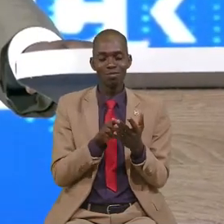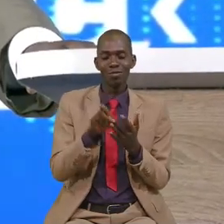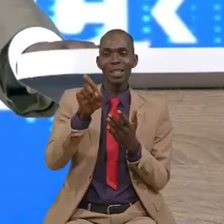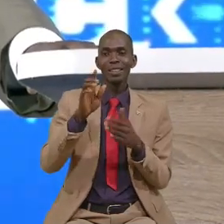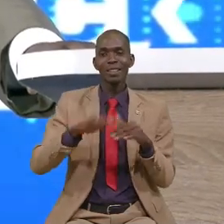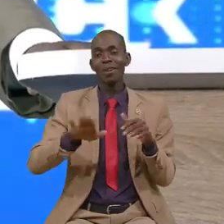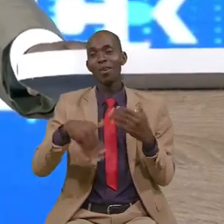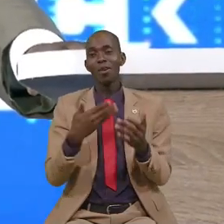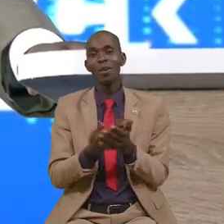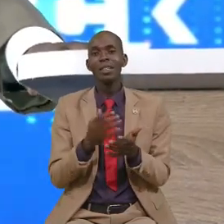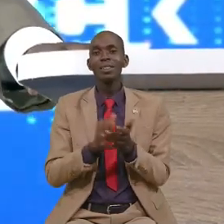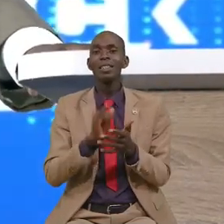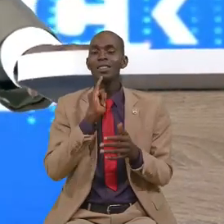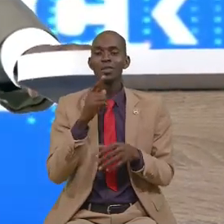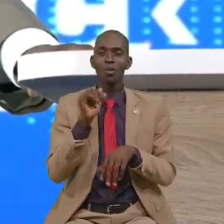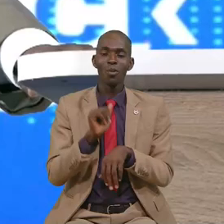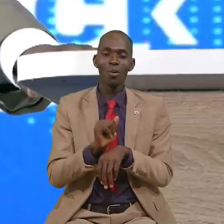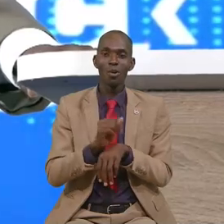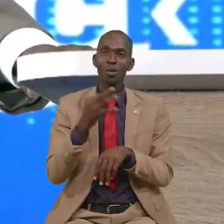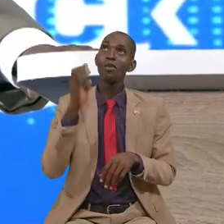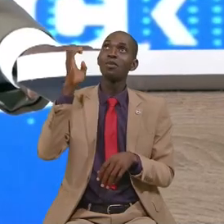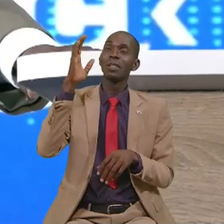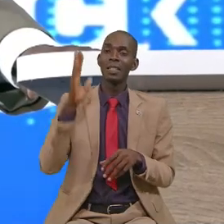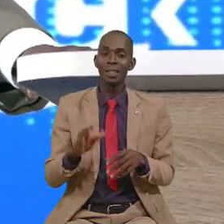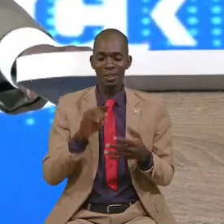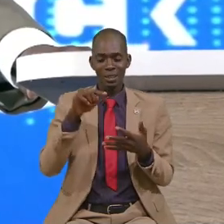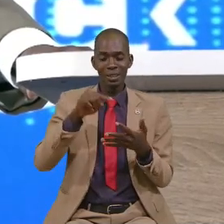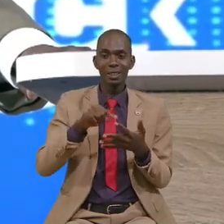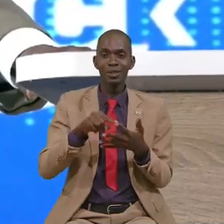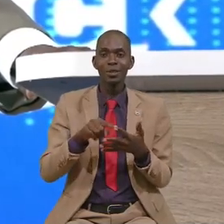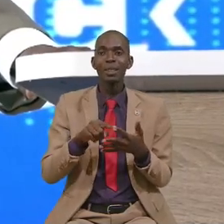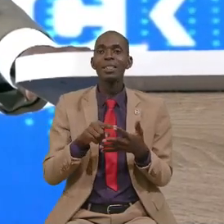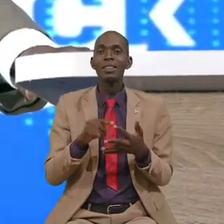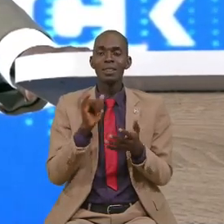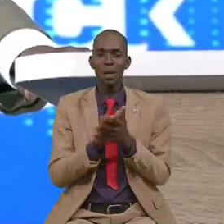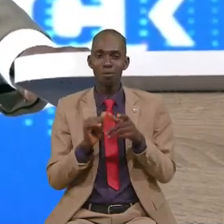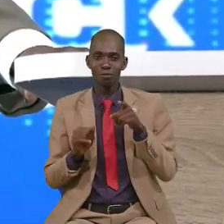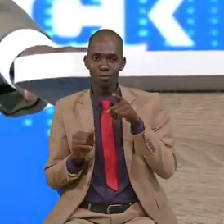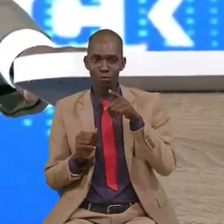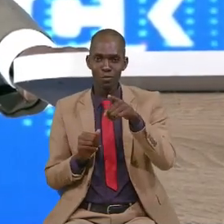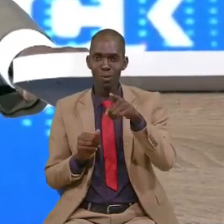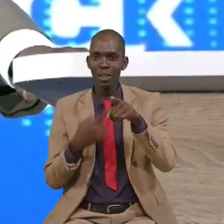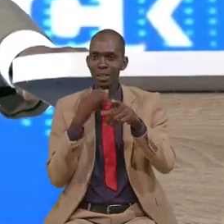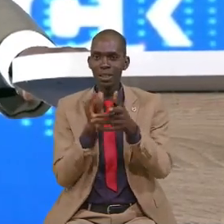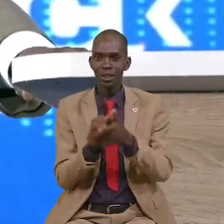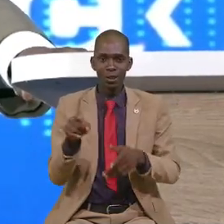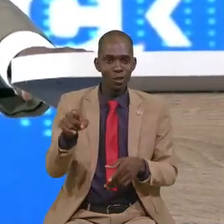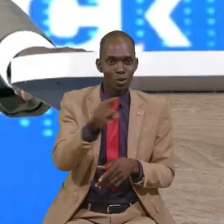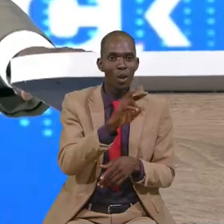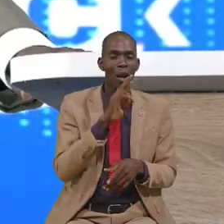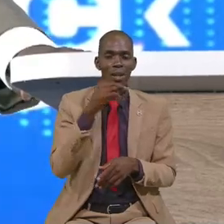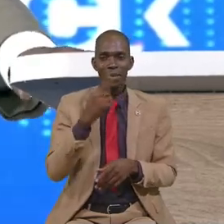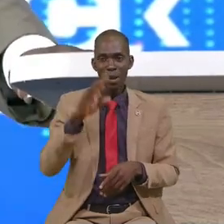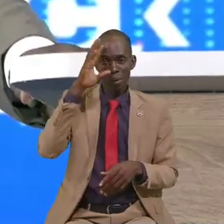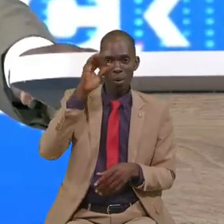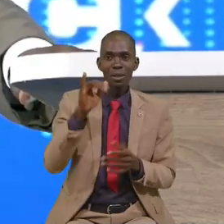all, that one is the evangelist. And this one here that points and says, thou art the man, that